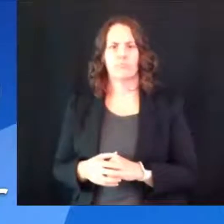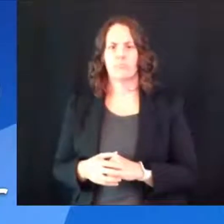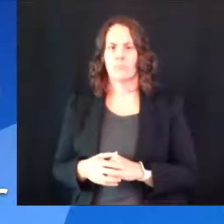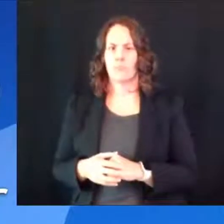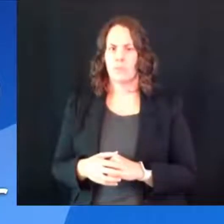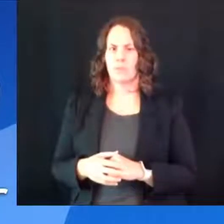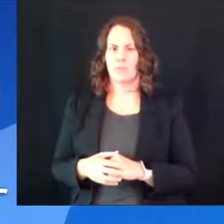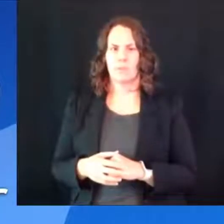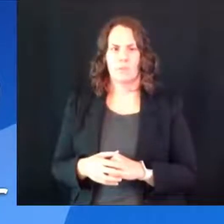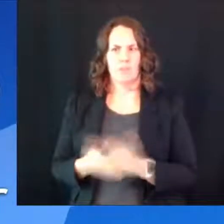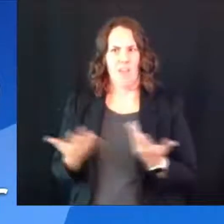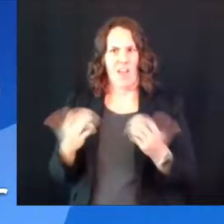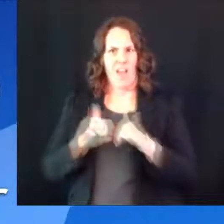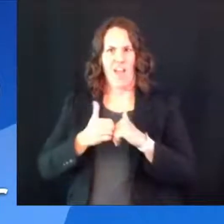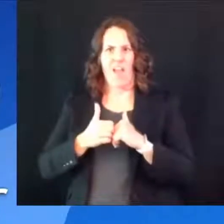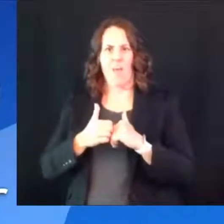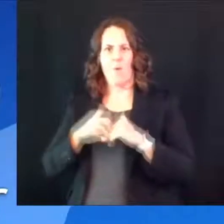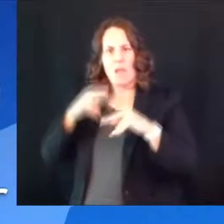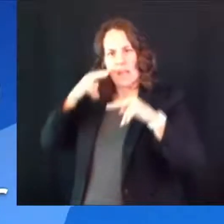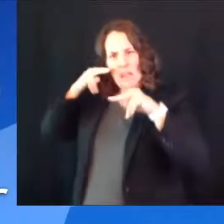such significant outbreaks?